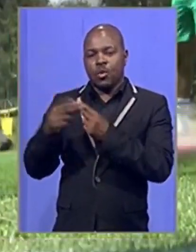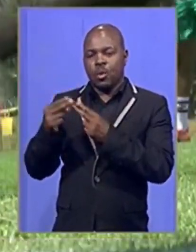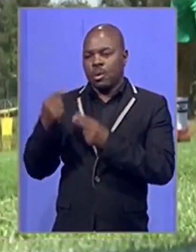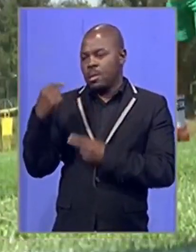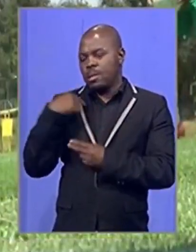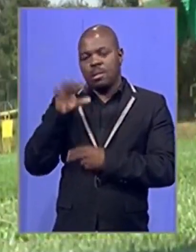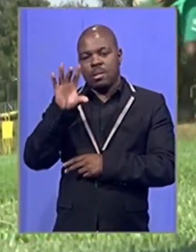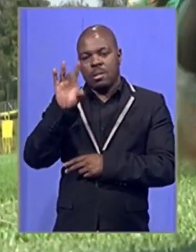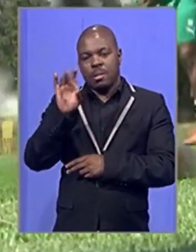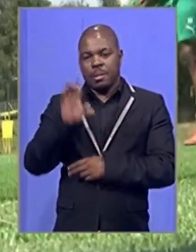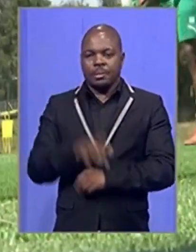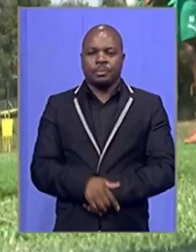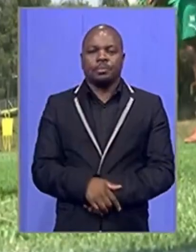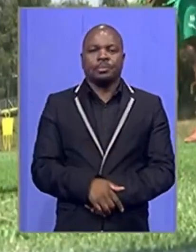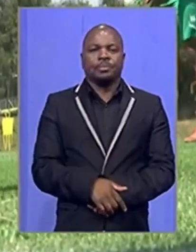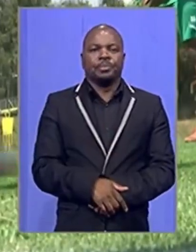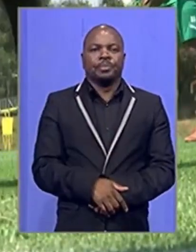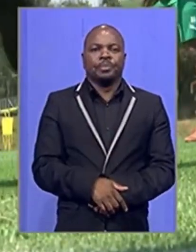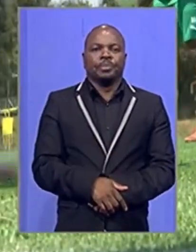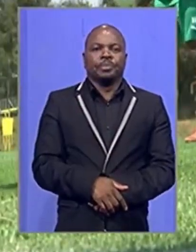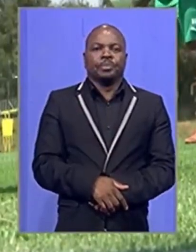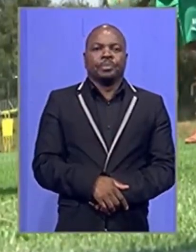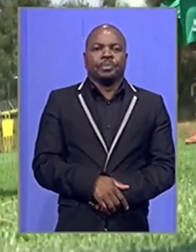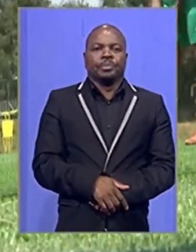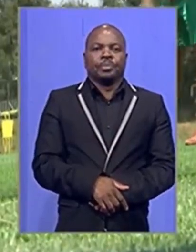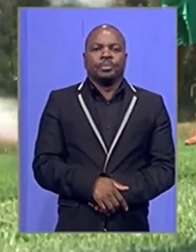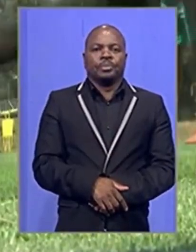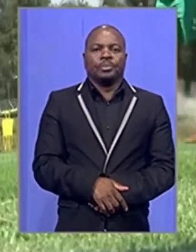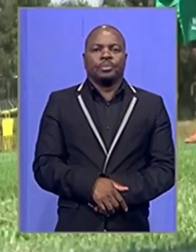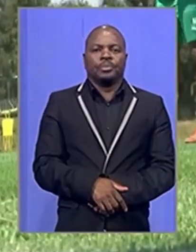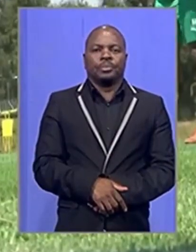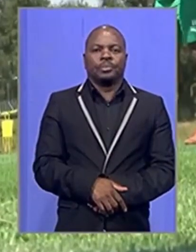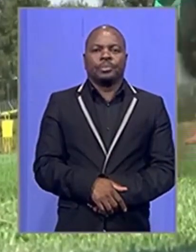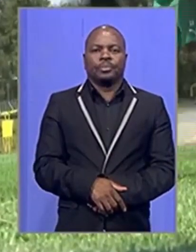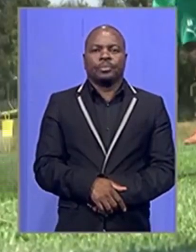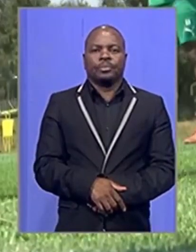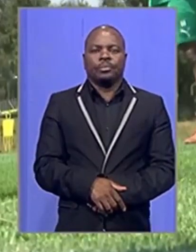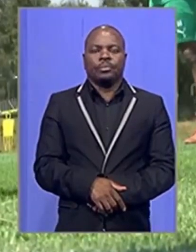Sfeso Ramara wa ditaba tša SABC ke le ka Kempton Park.